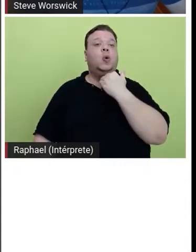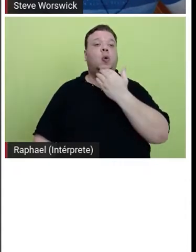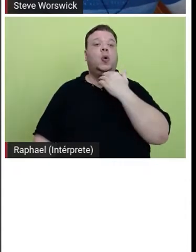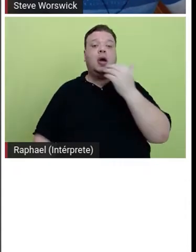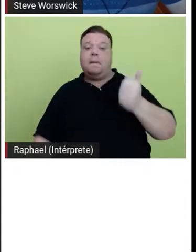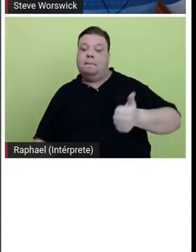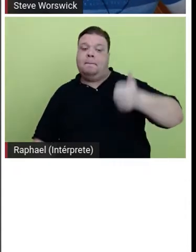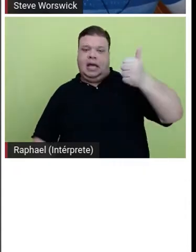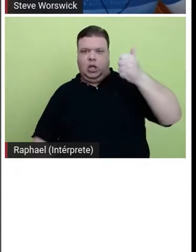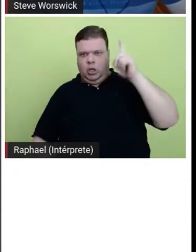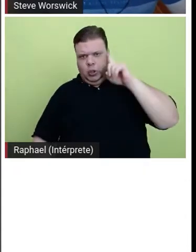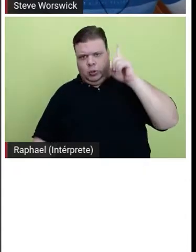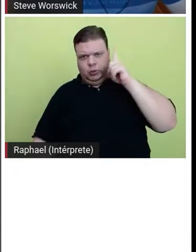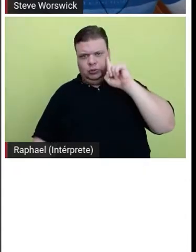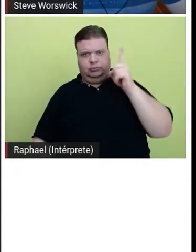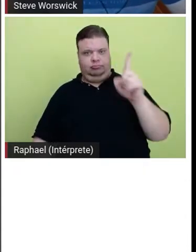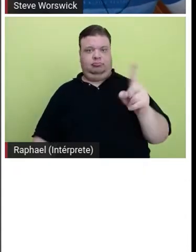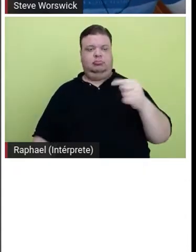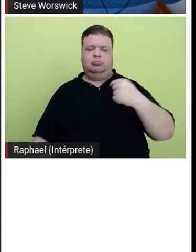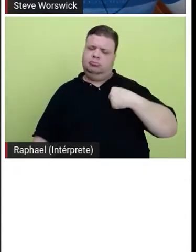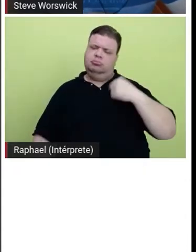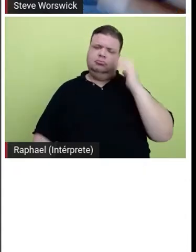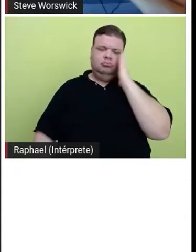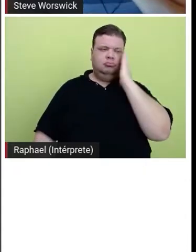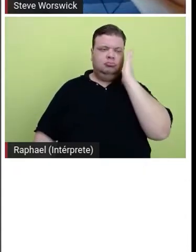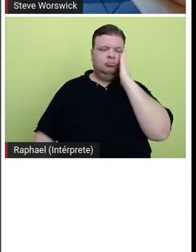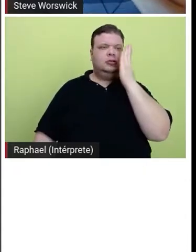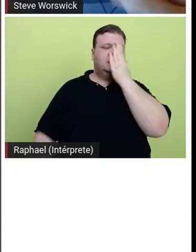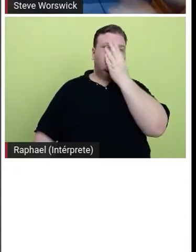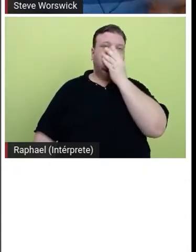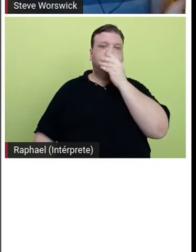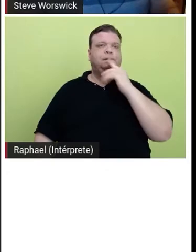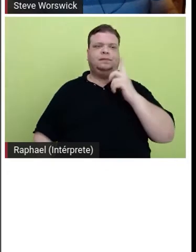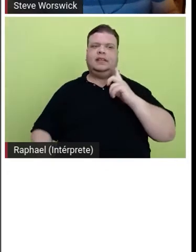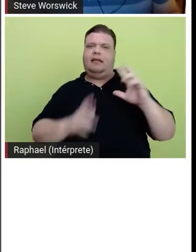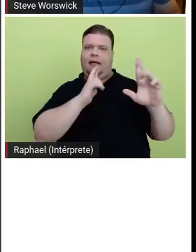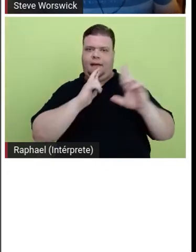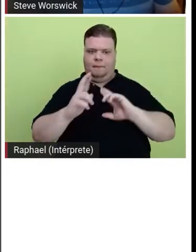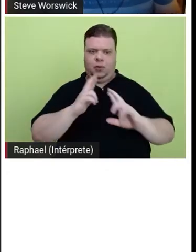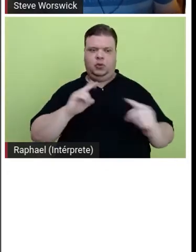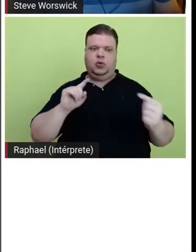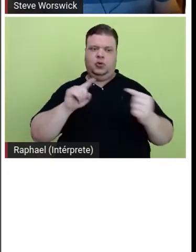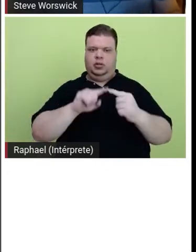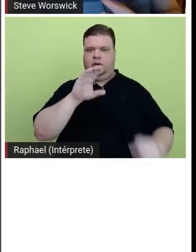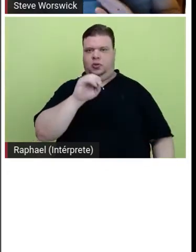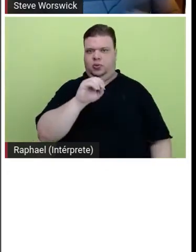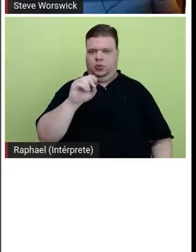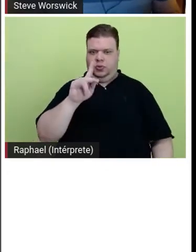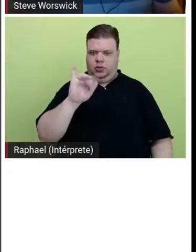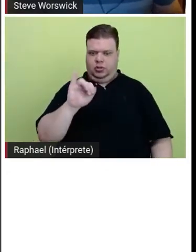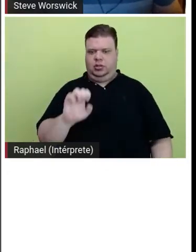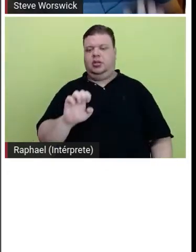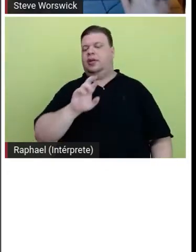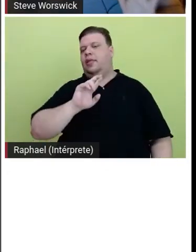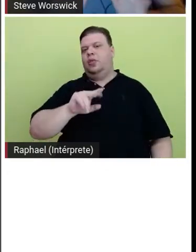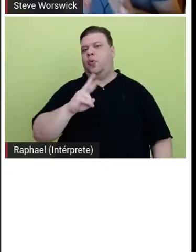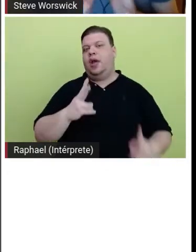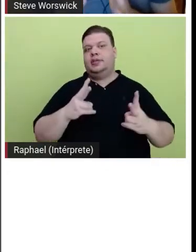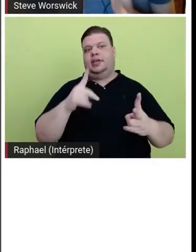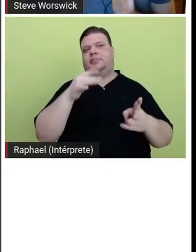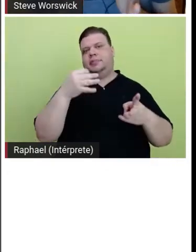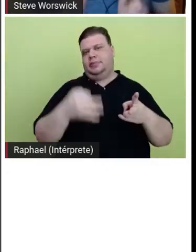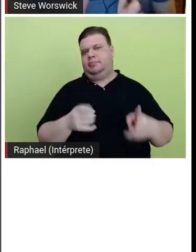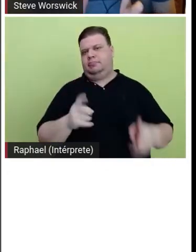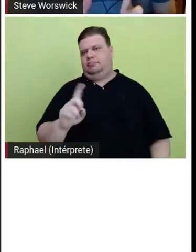thing. And even like with the modern ones like the GPT-3, it's